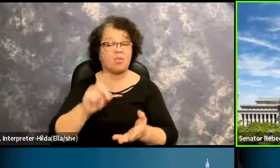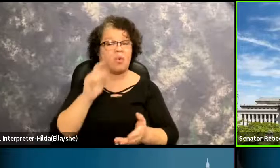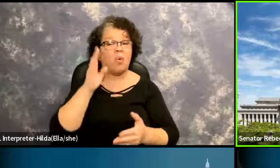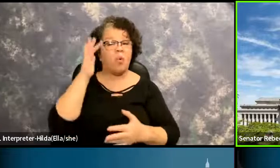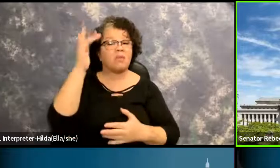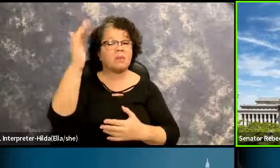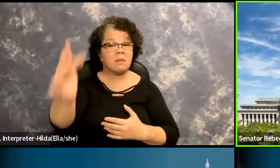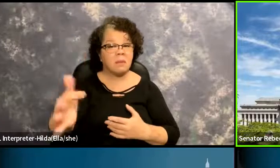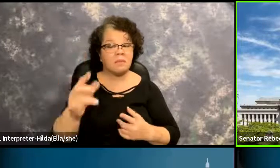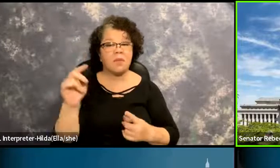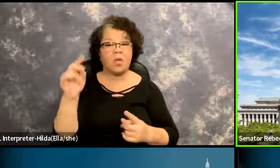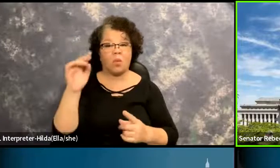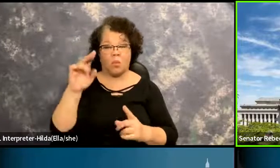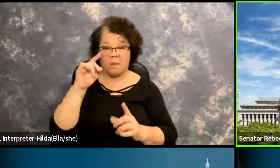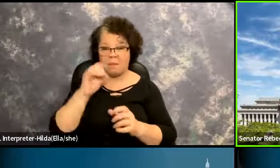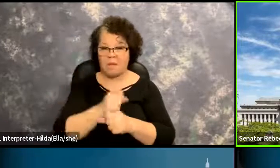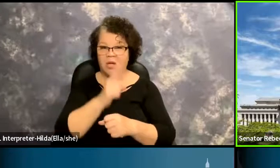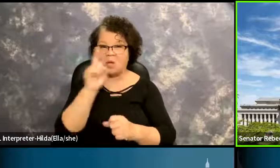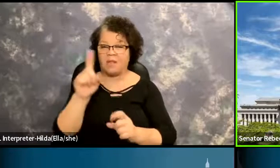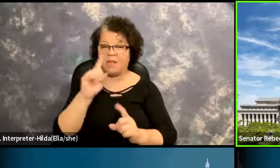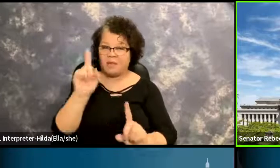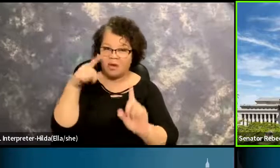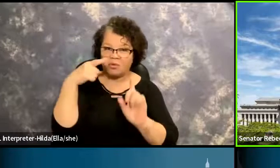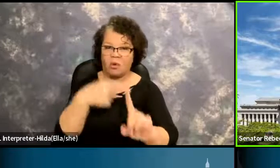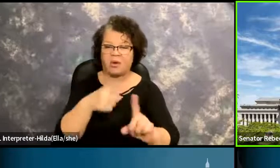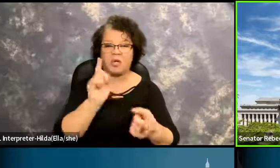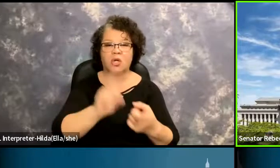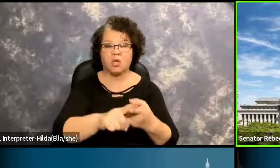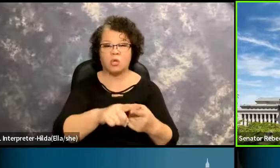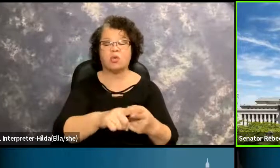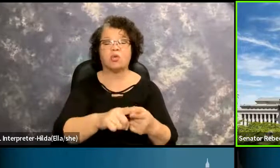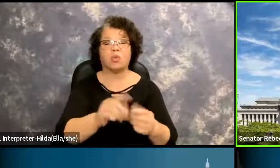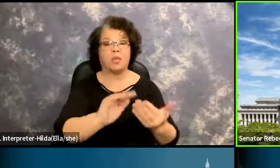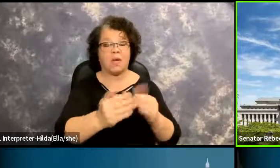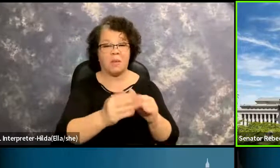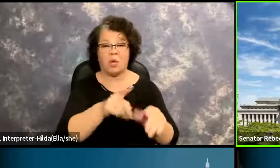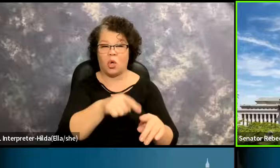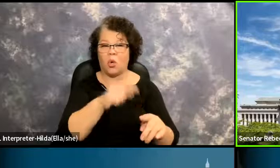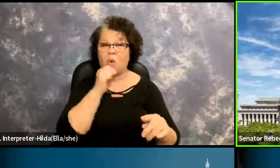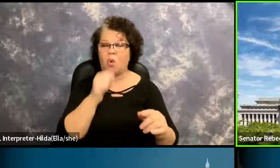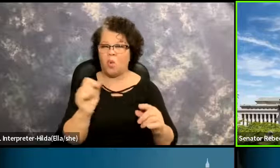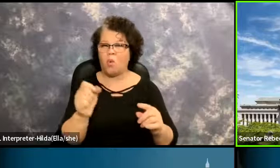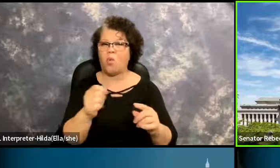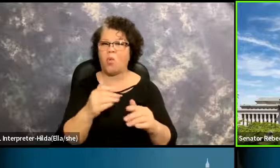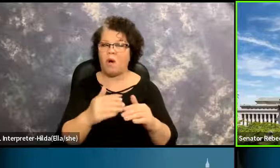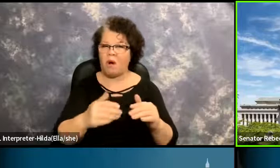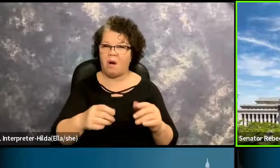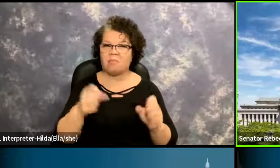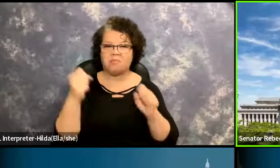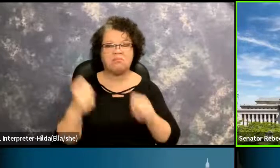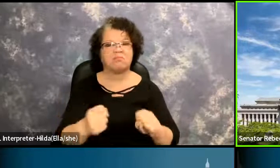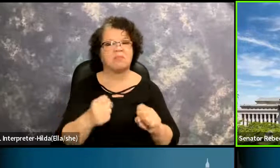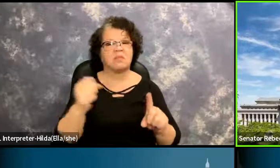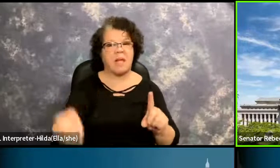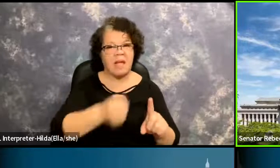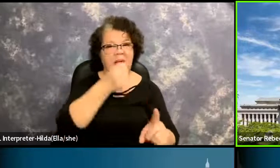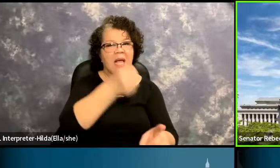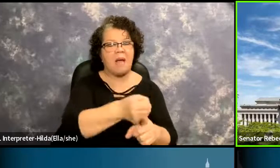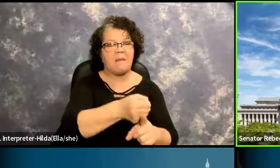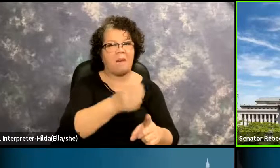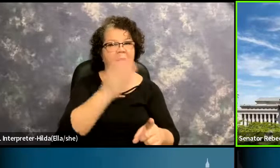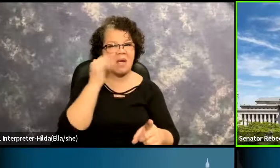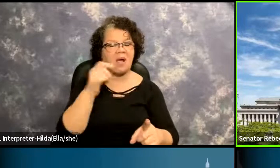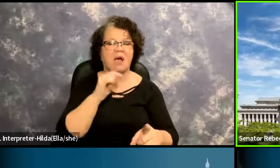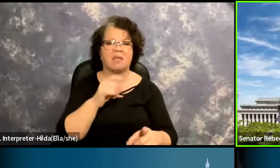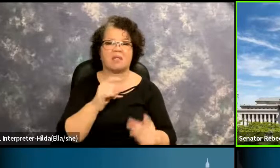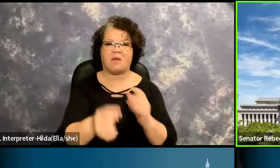being targeted to communities that have been historically disproportionately impacted by the poor air quality